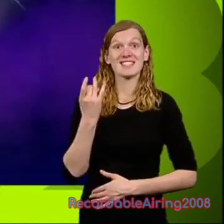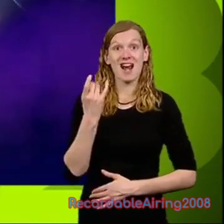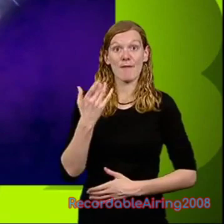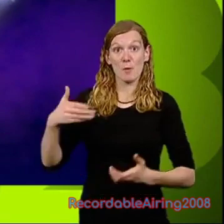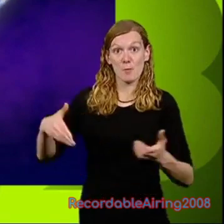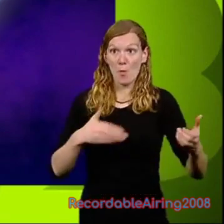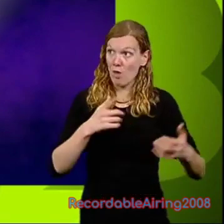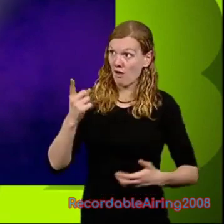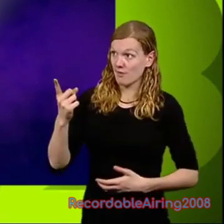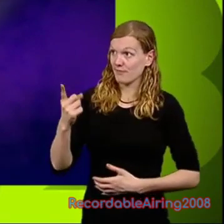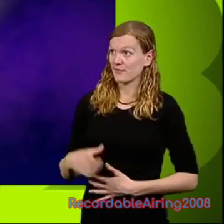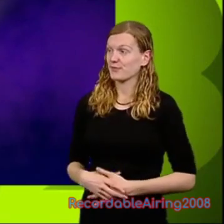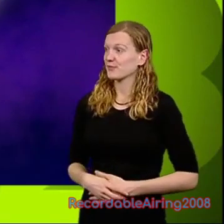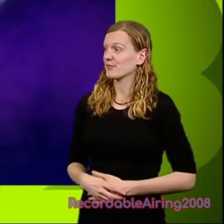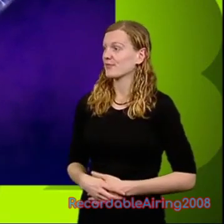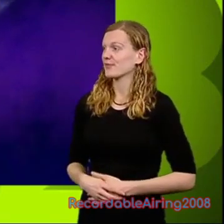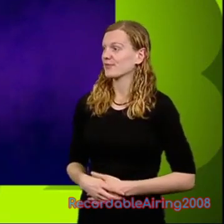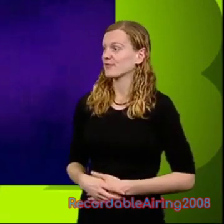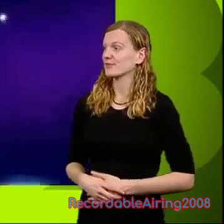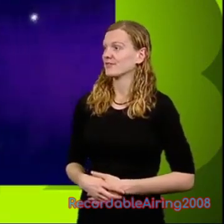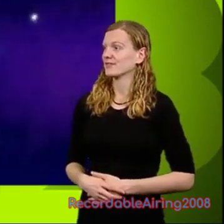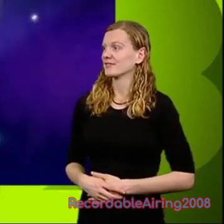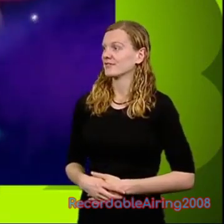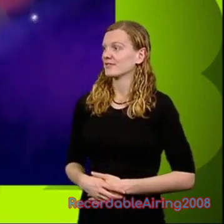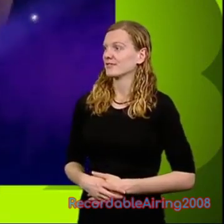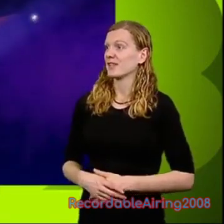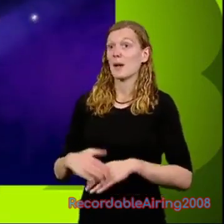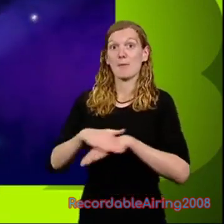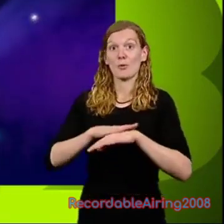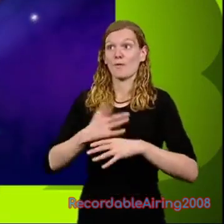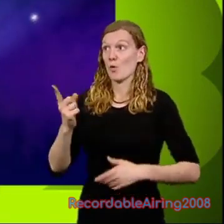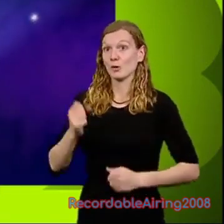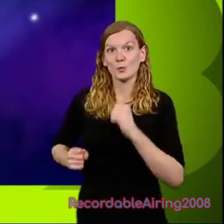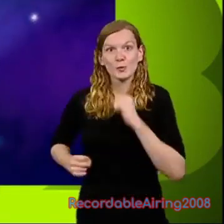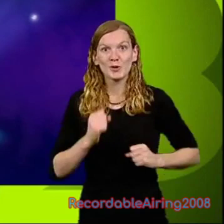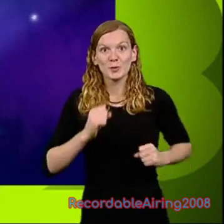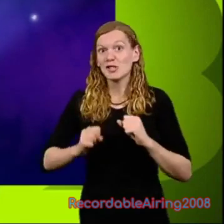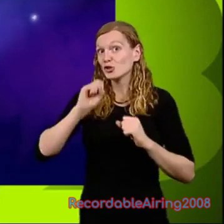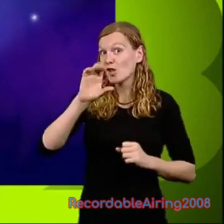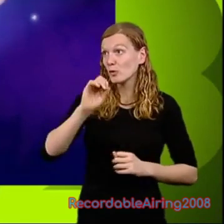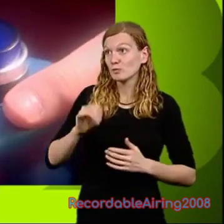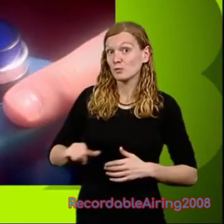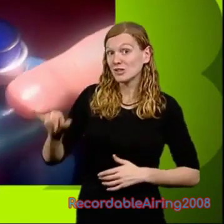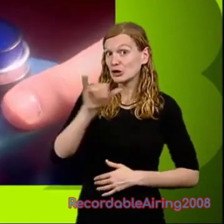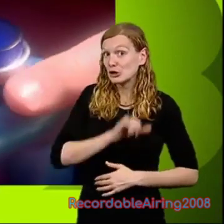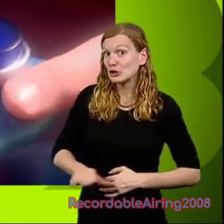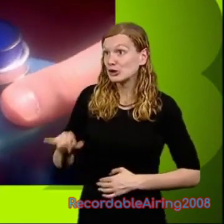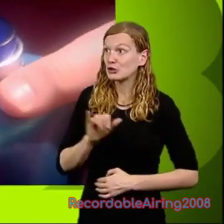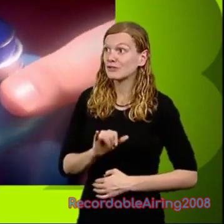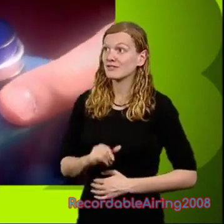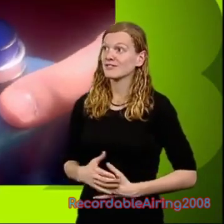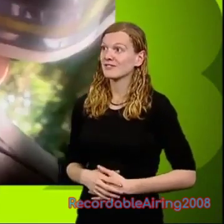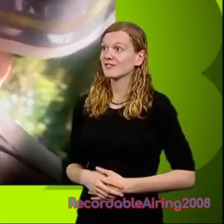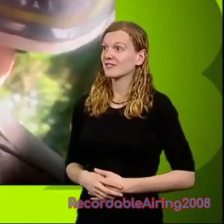Press yellow for the Ballroom Dancers. Or press blue for Twist and Shout with the Jingles. Hit those buttons